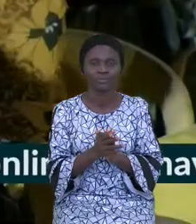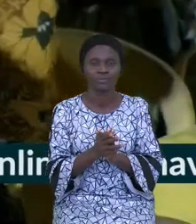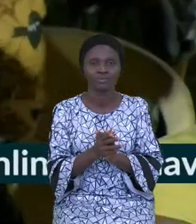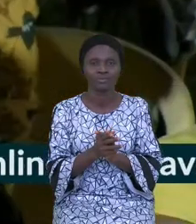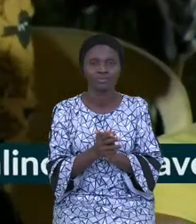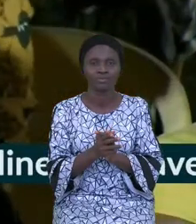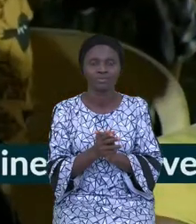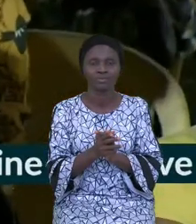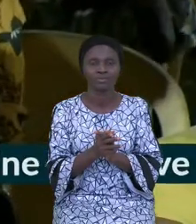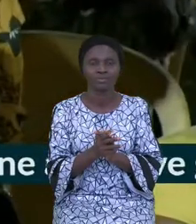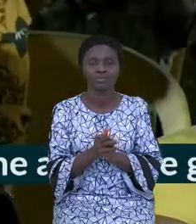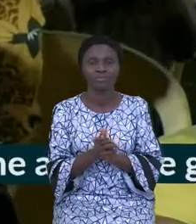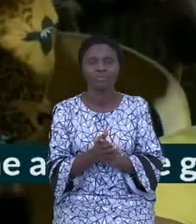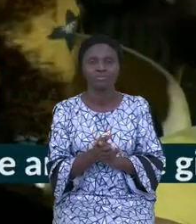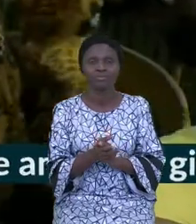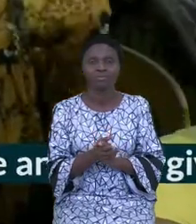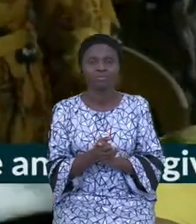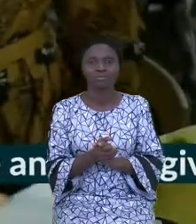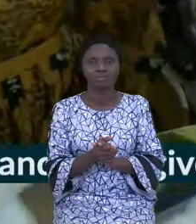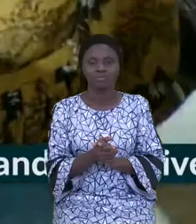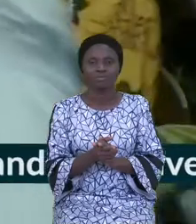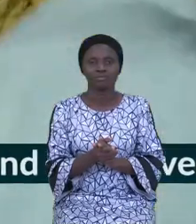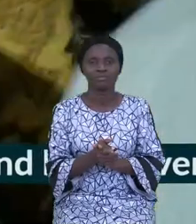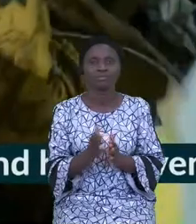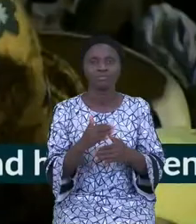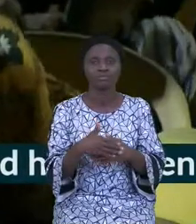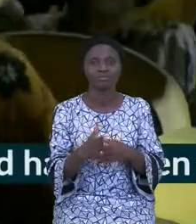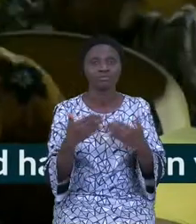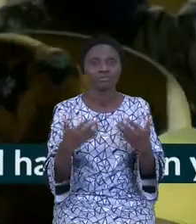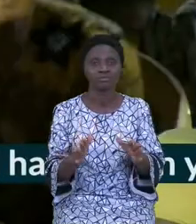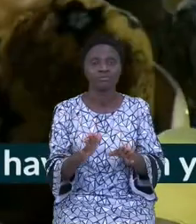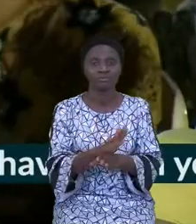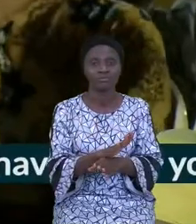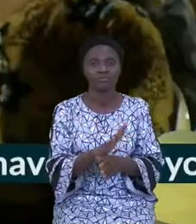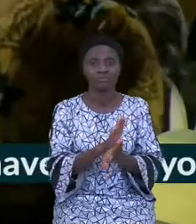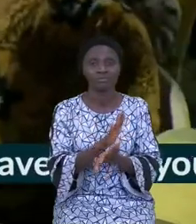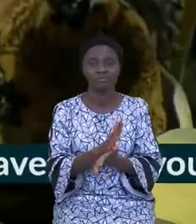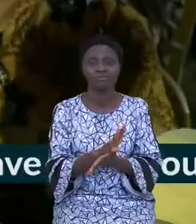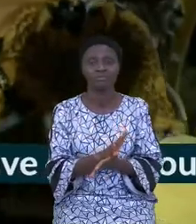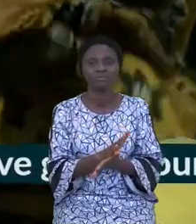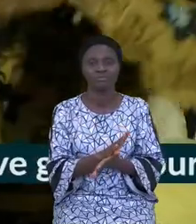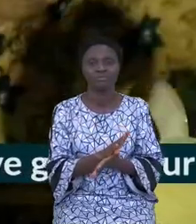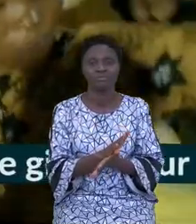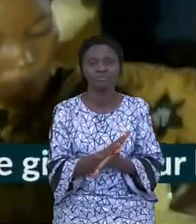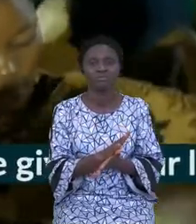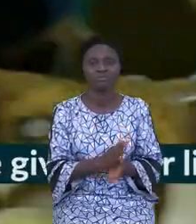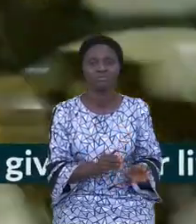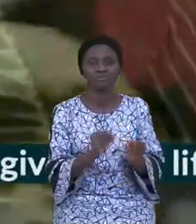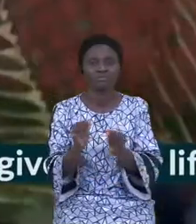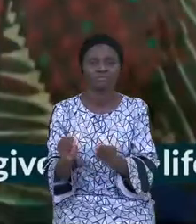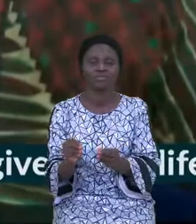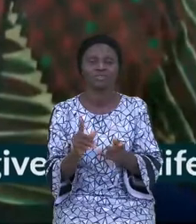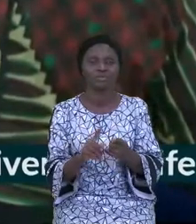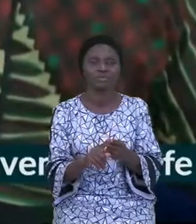you. After you feel it, hand over so that we can quickly round up for the prayers of your